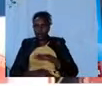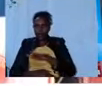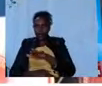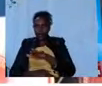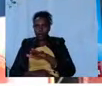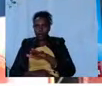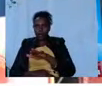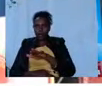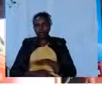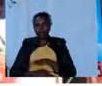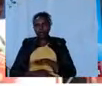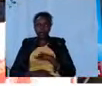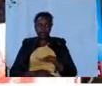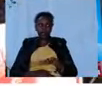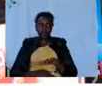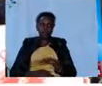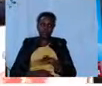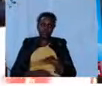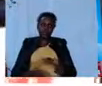higher